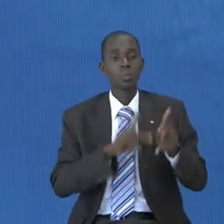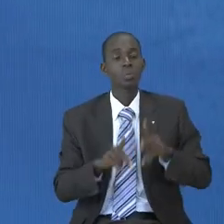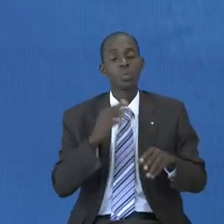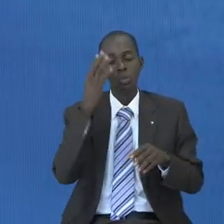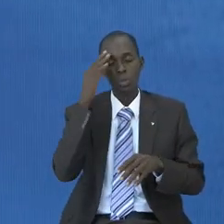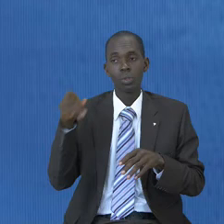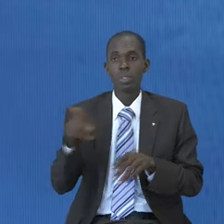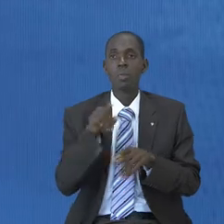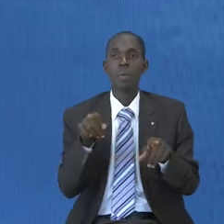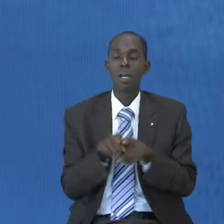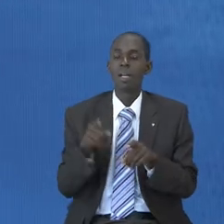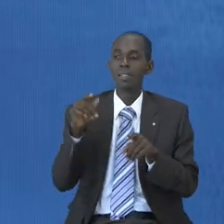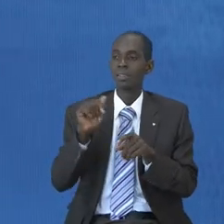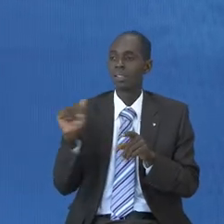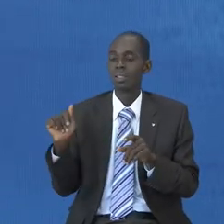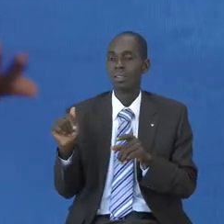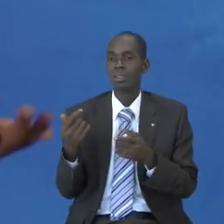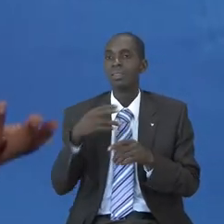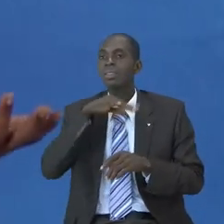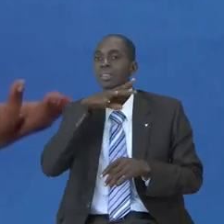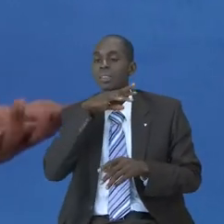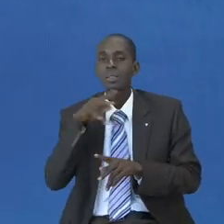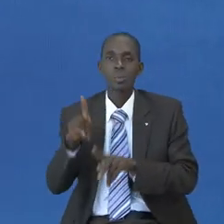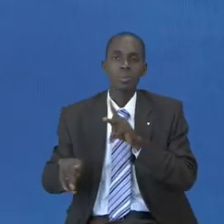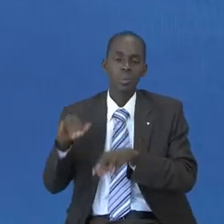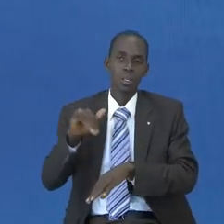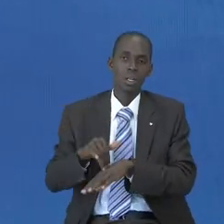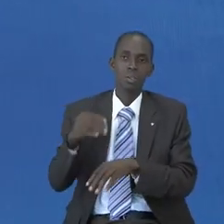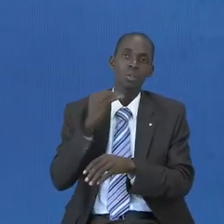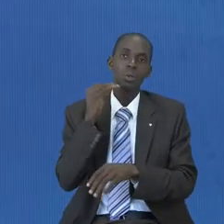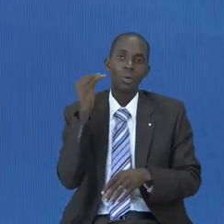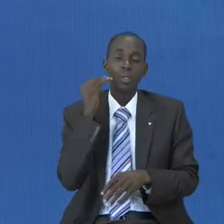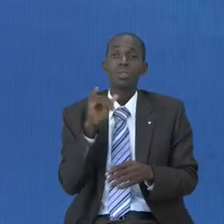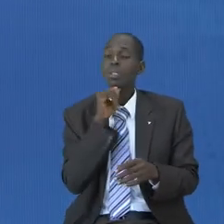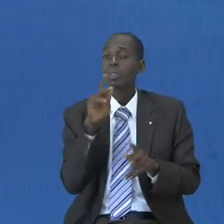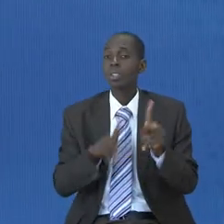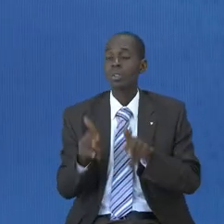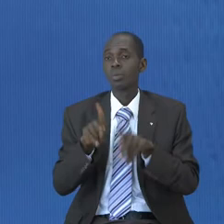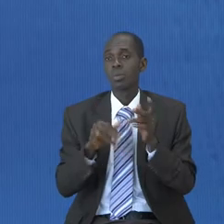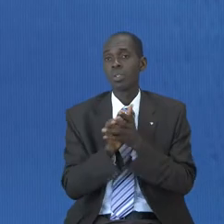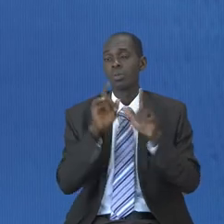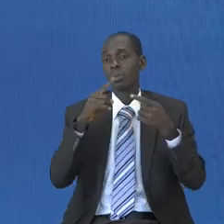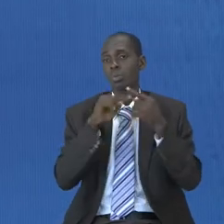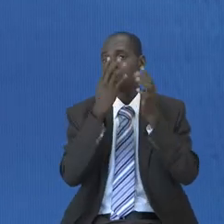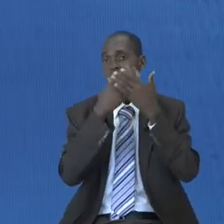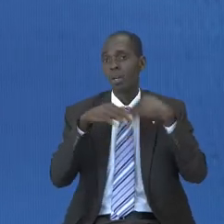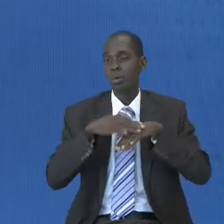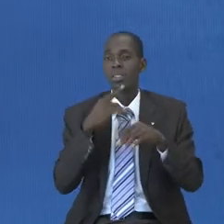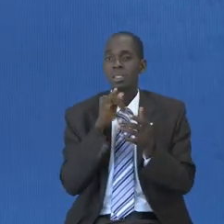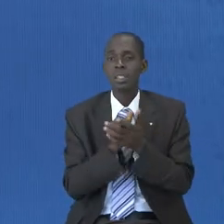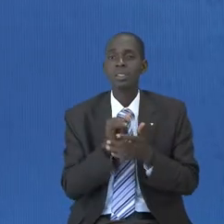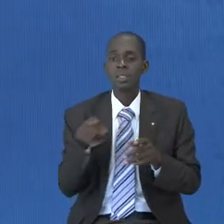they behave at home, those are not the people that are going to heaven. It says they have not lifted up